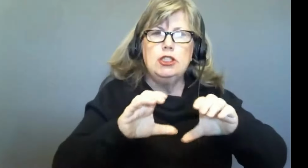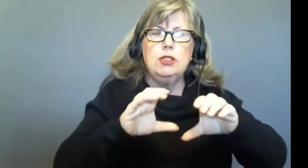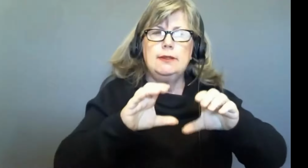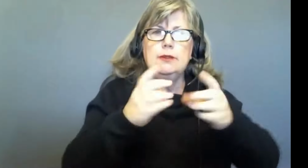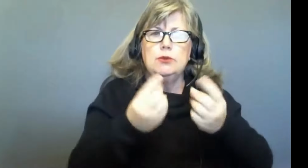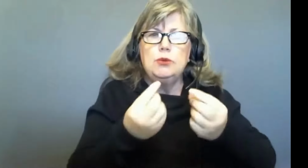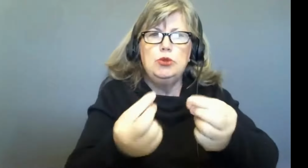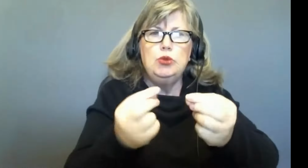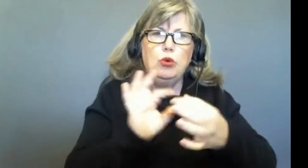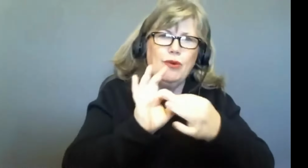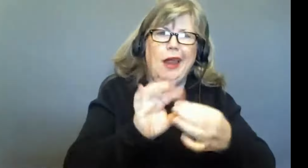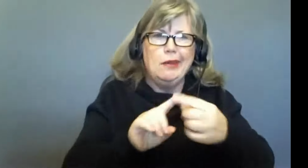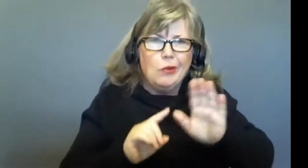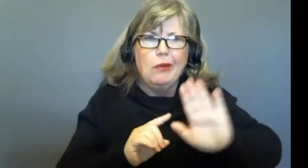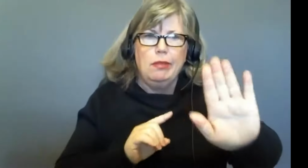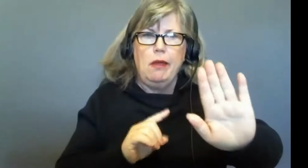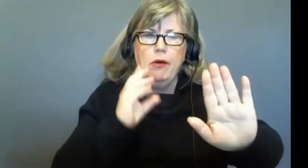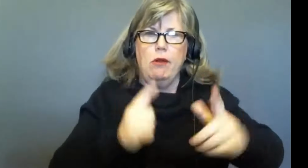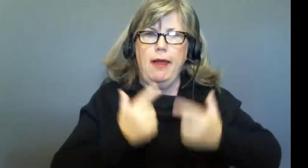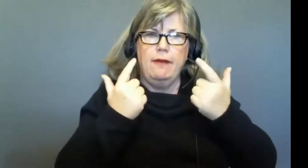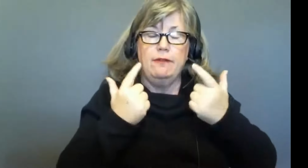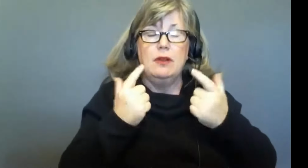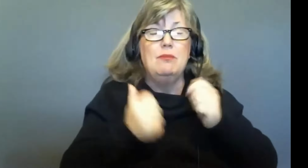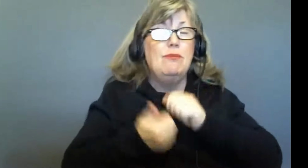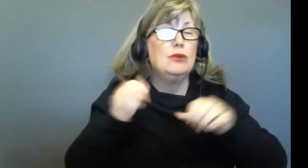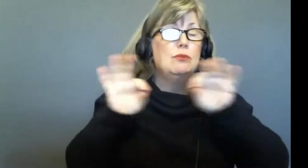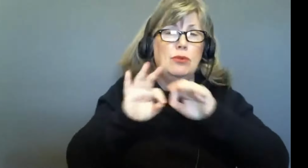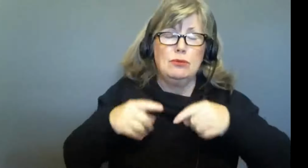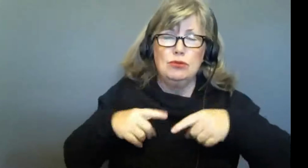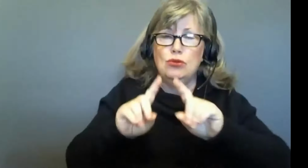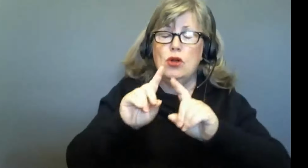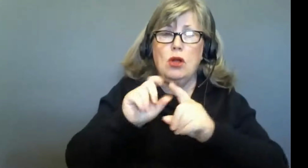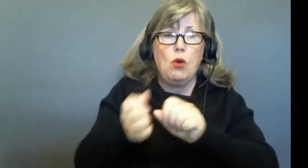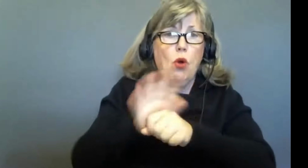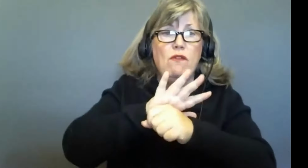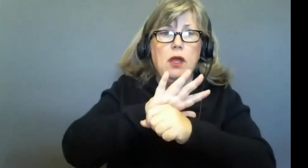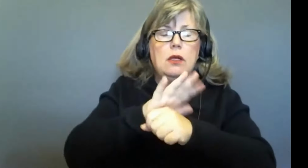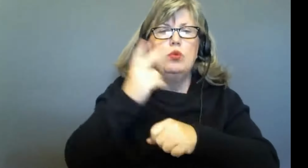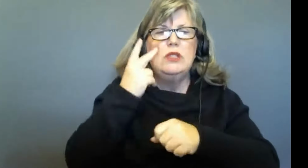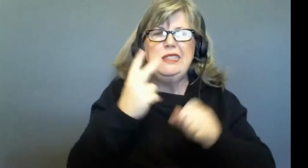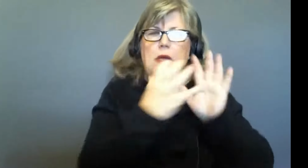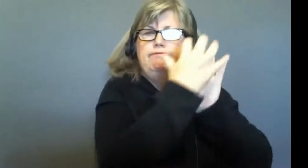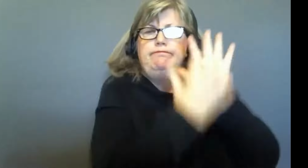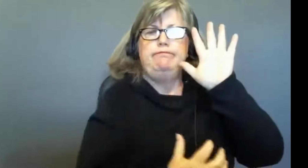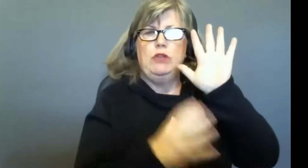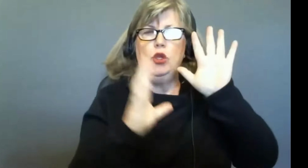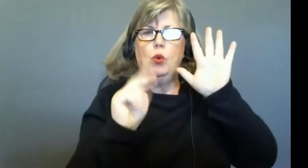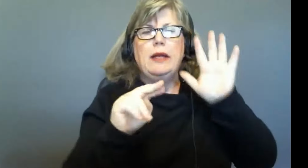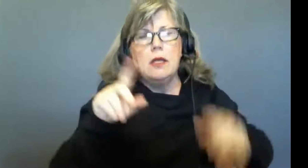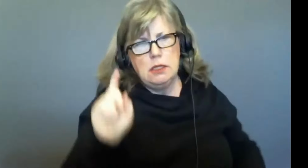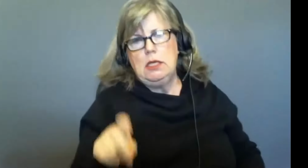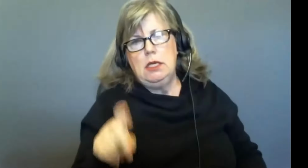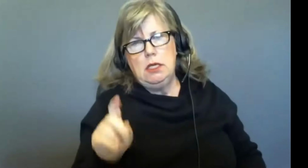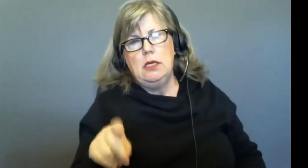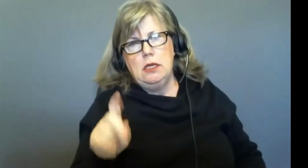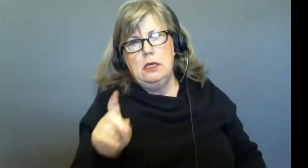most importantly, through COVID, we saw that a convention is needed because with convention, the rights are